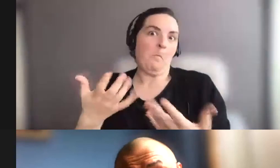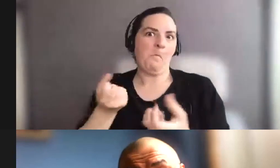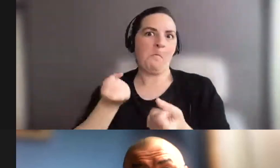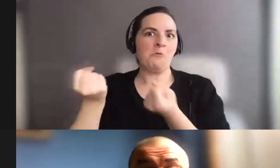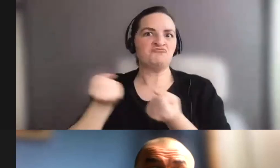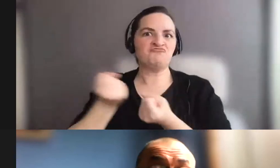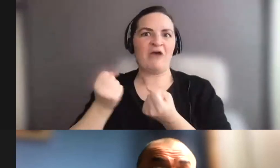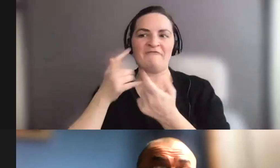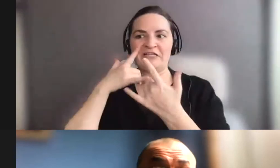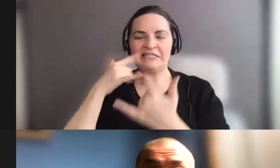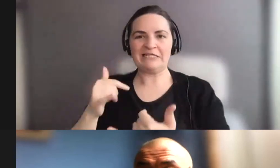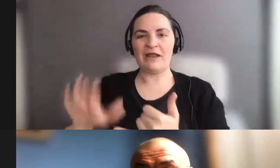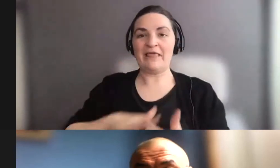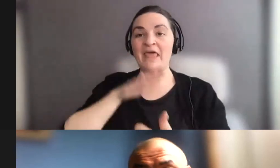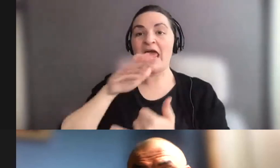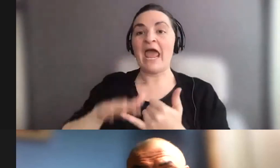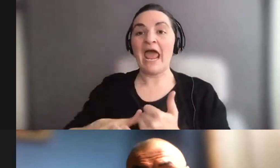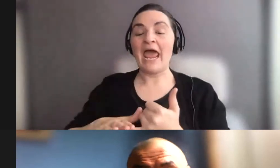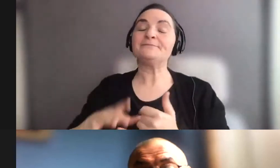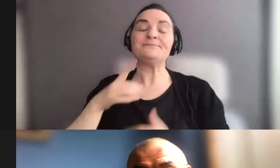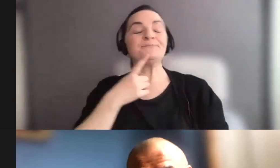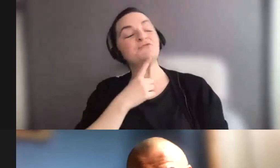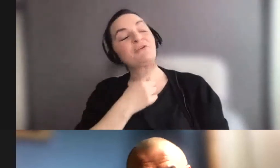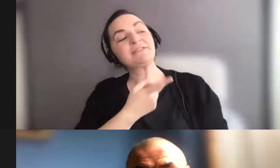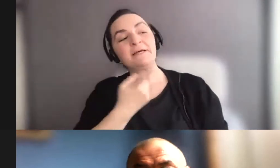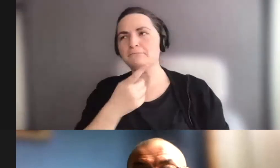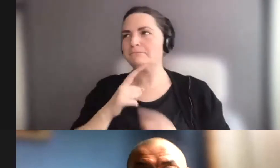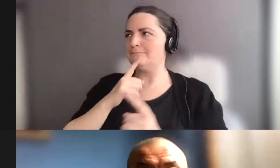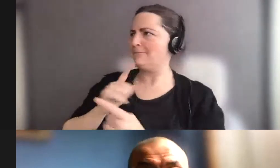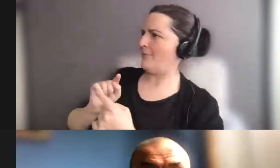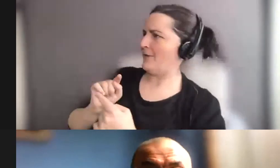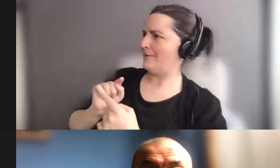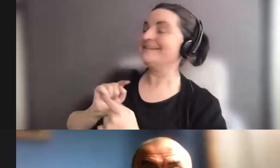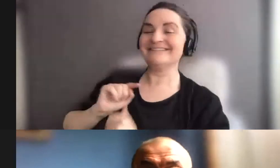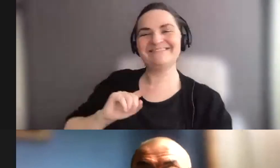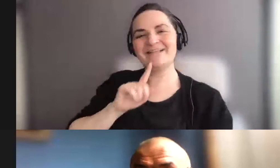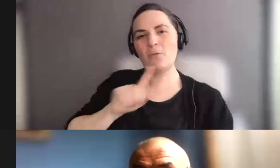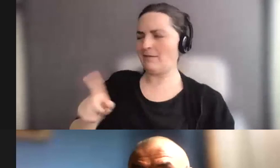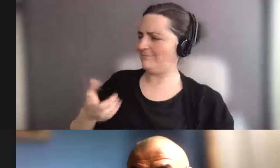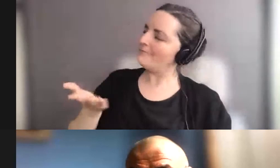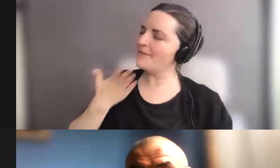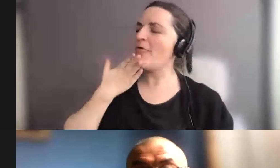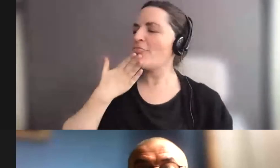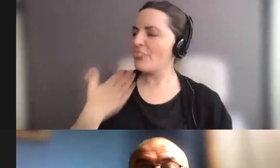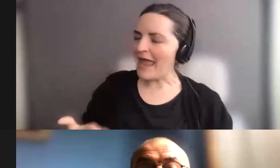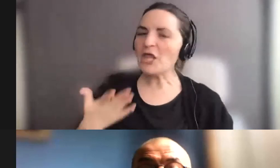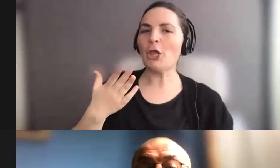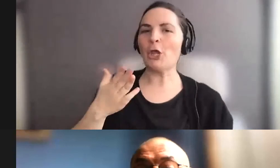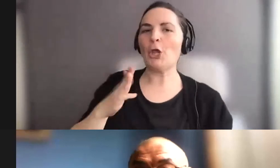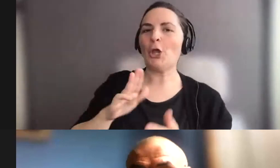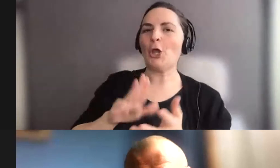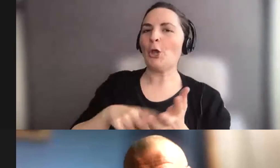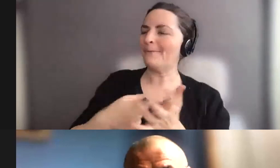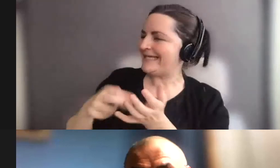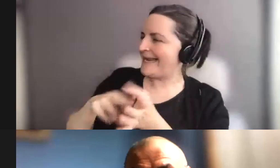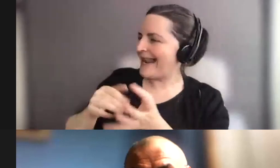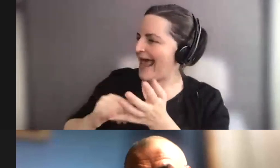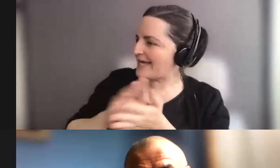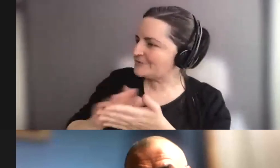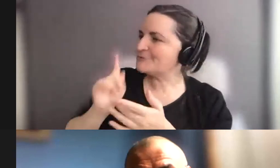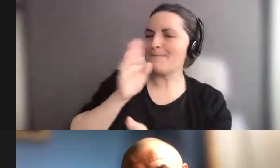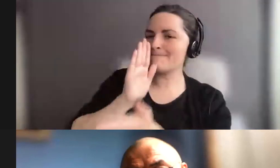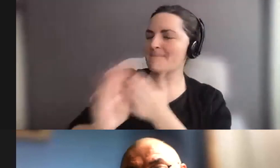the driving test and the driving instructor, the driving tester says, thank you so much, Mr. Nash, you have passed